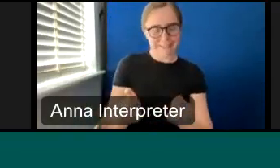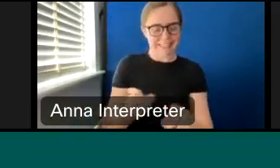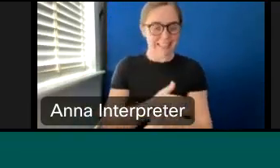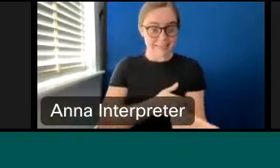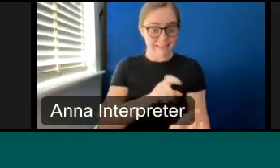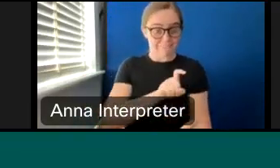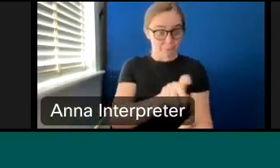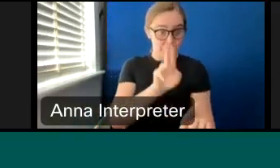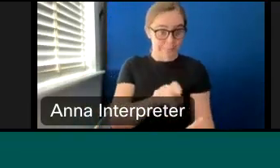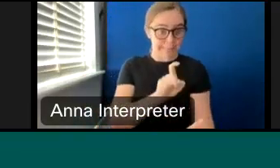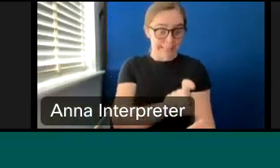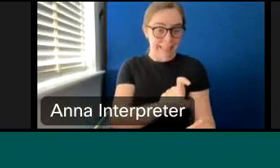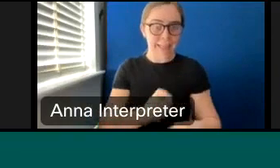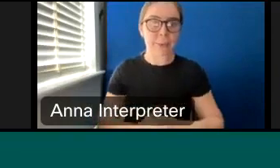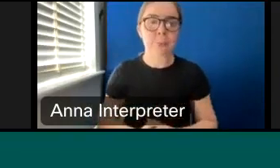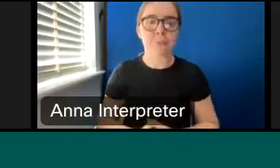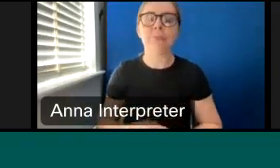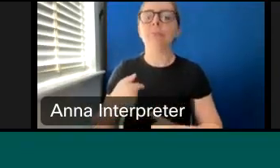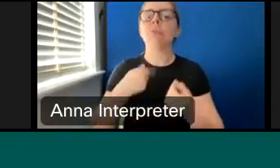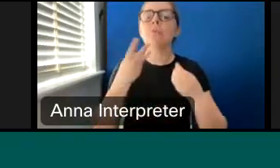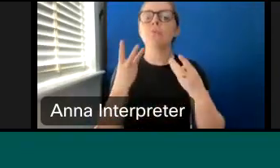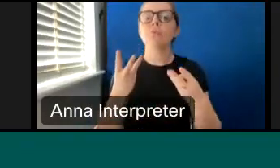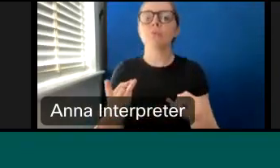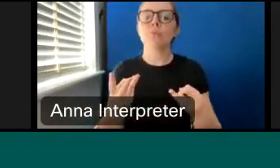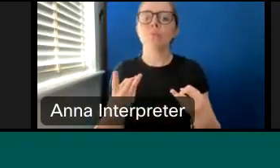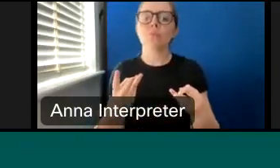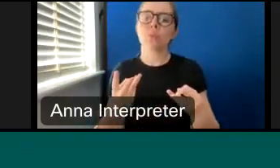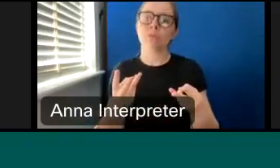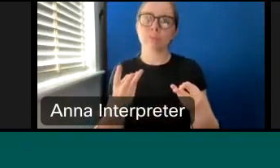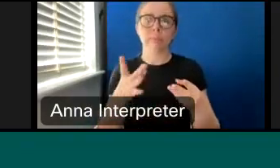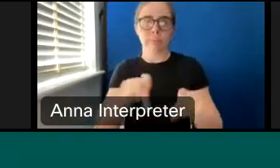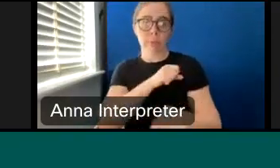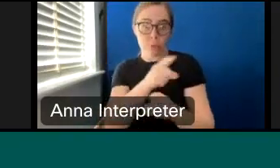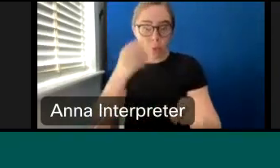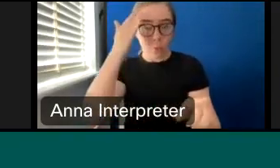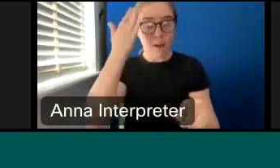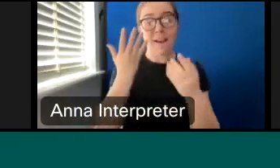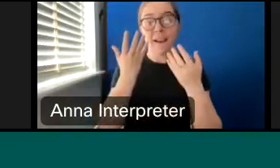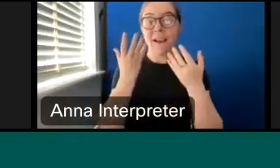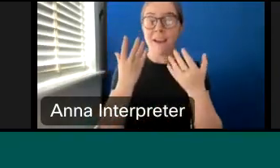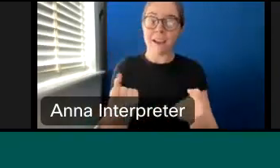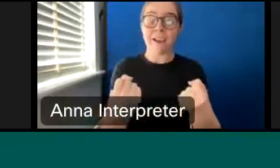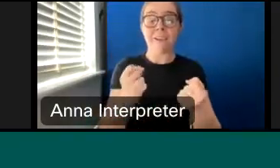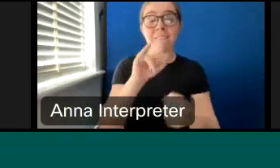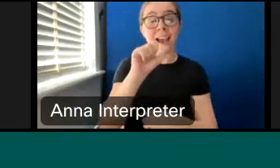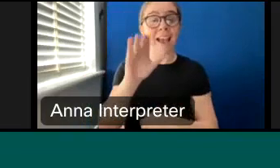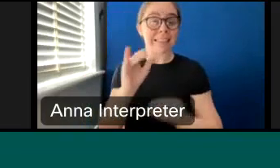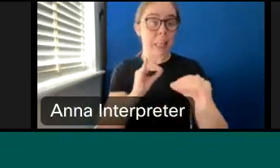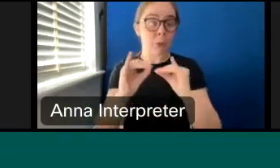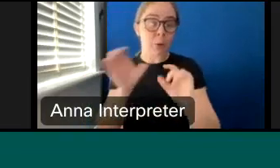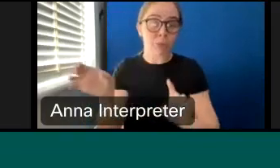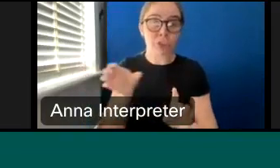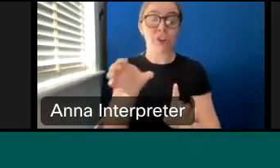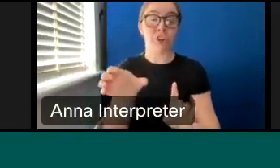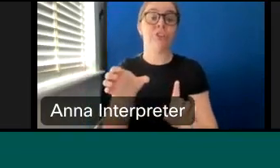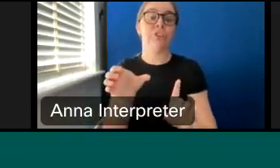left of your screen. I also want to make you aware that we have Irish Sign Language